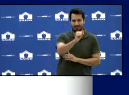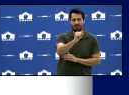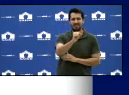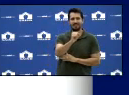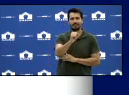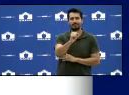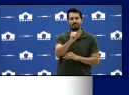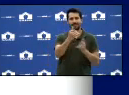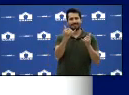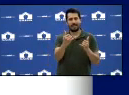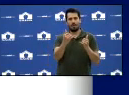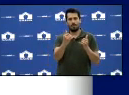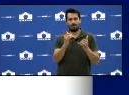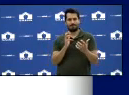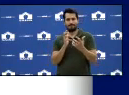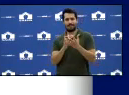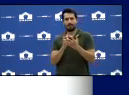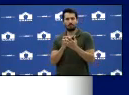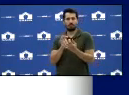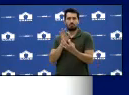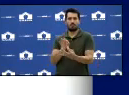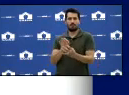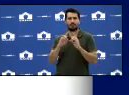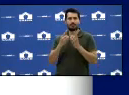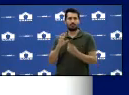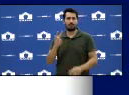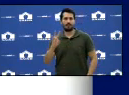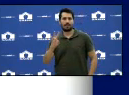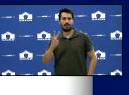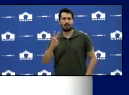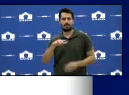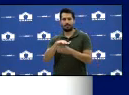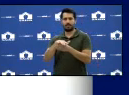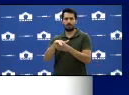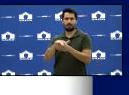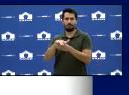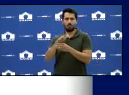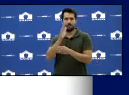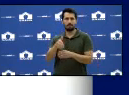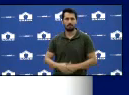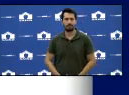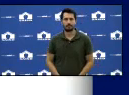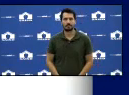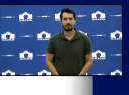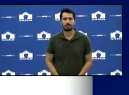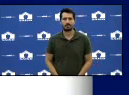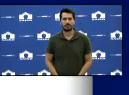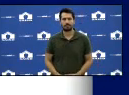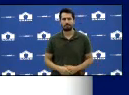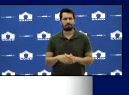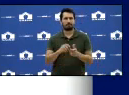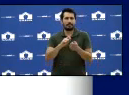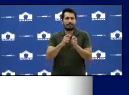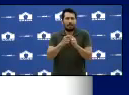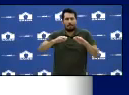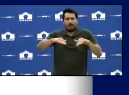will also fit into that District 7 single member district. And then there's a small change here at